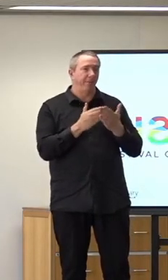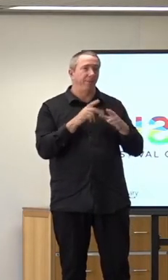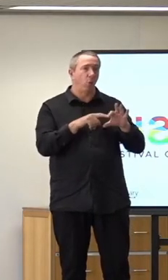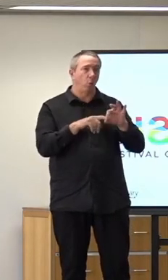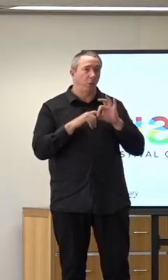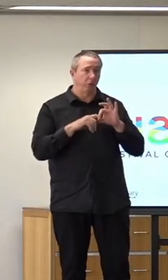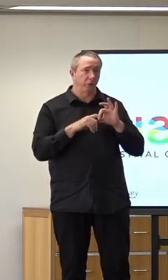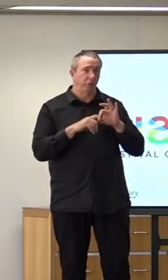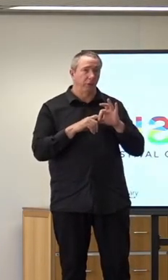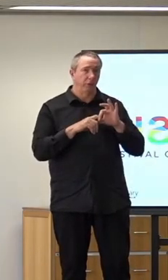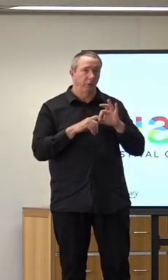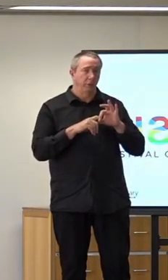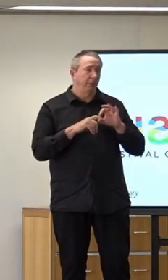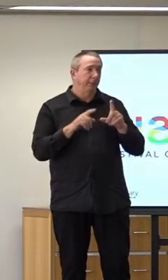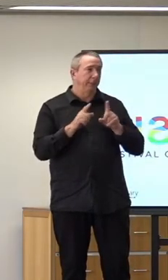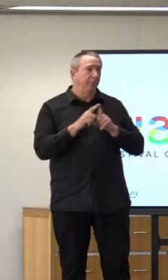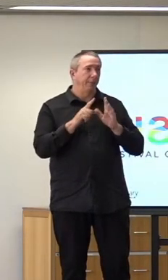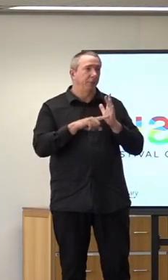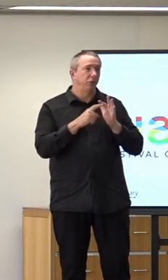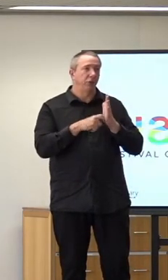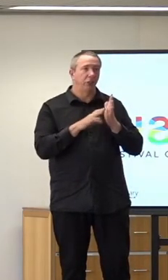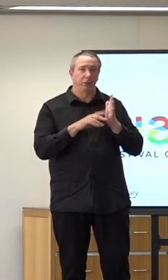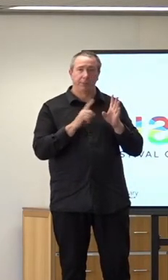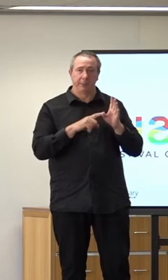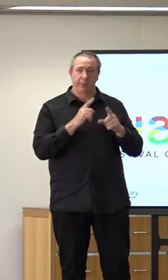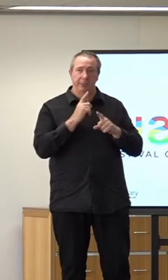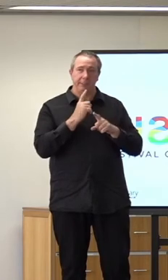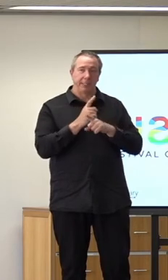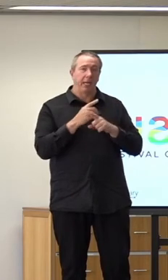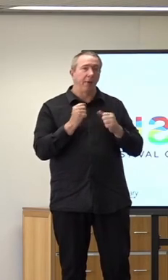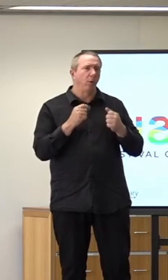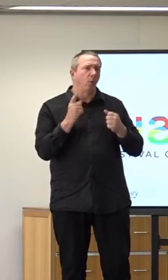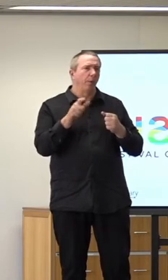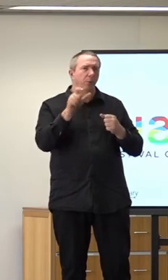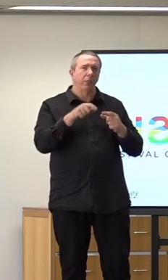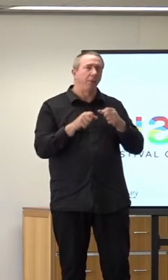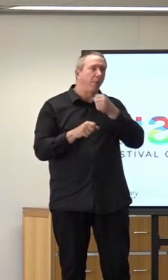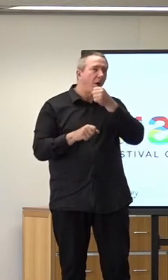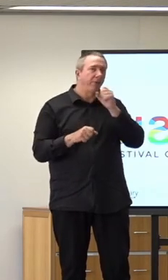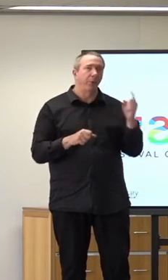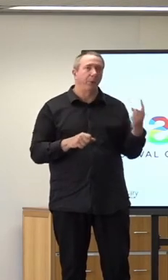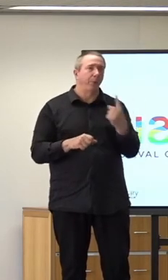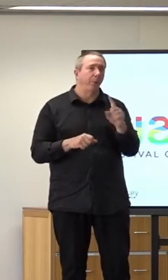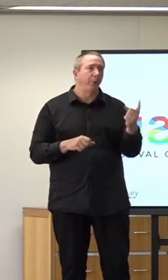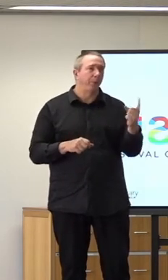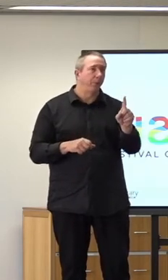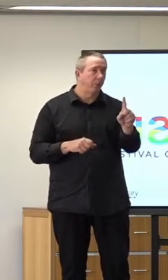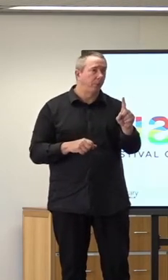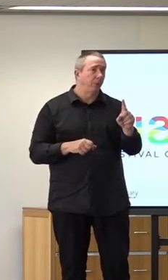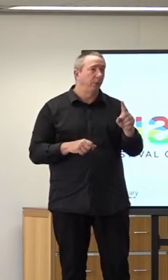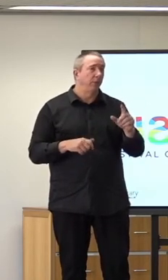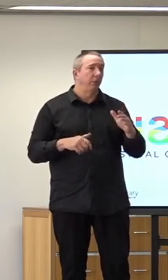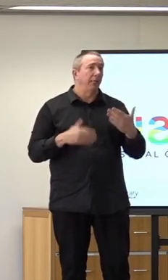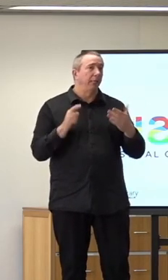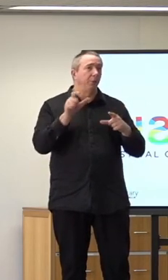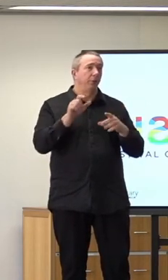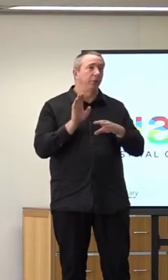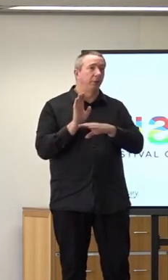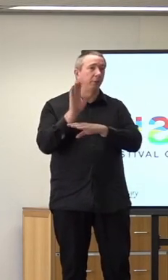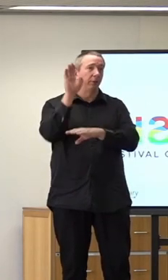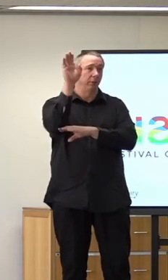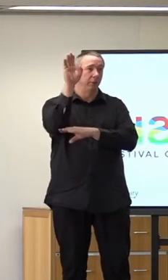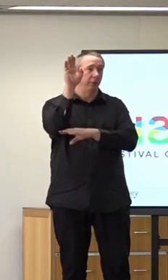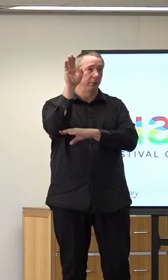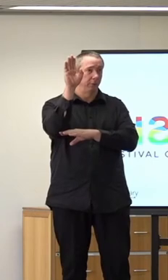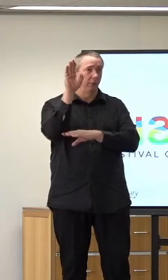questions. Keep what Jeremy's just said in mind. There is someone with a roving mic. If you put your hand over here,